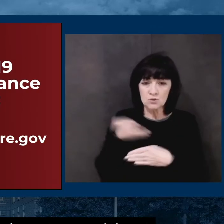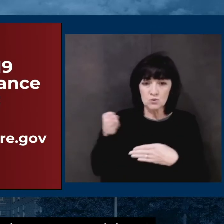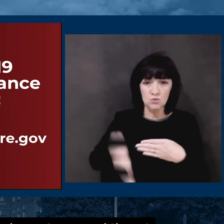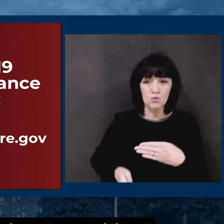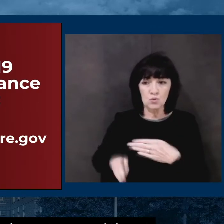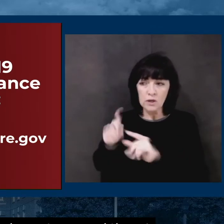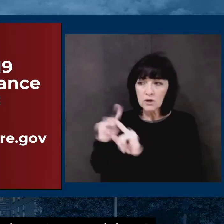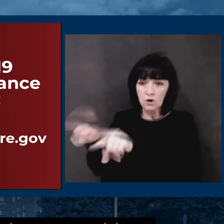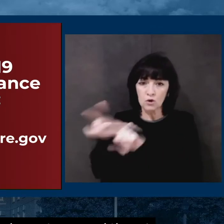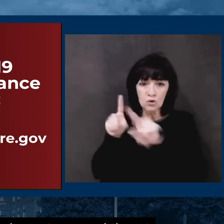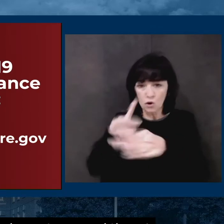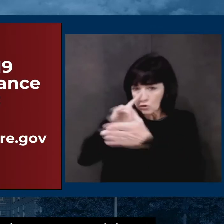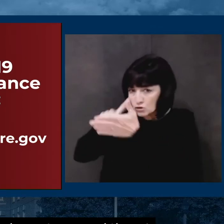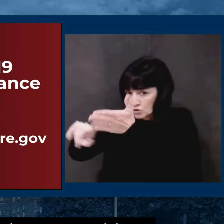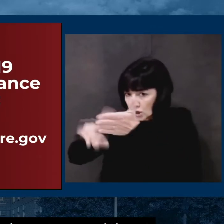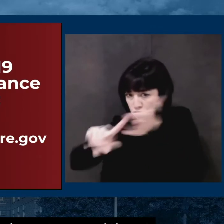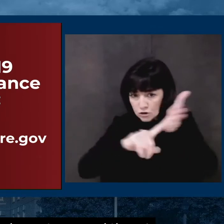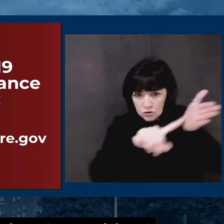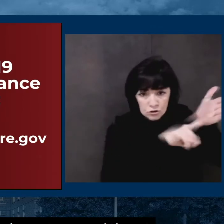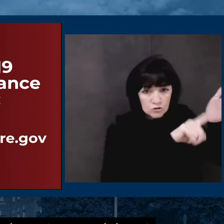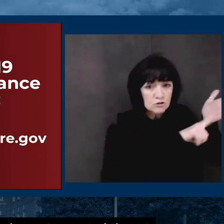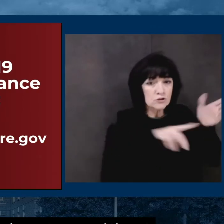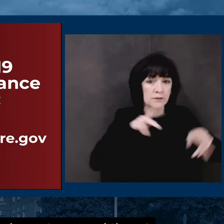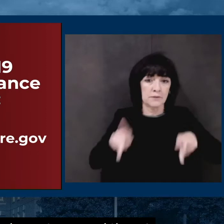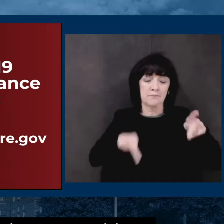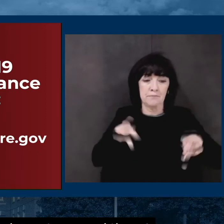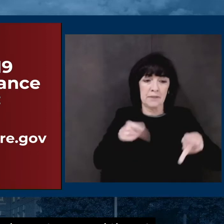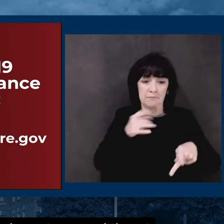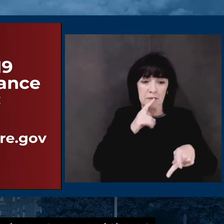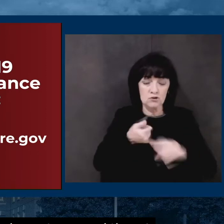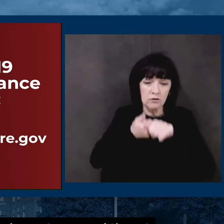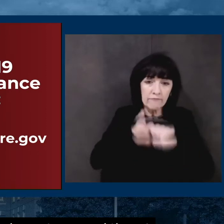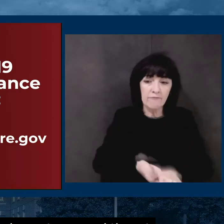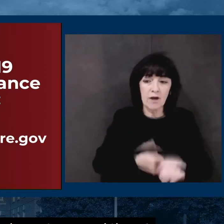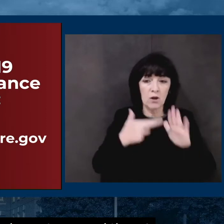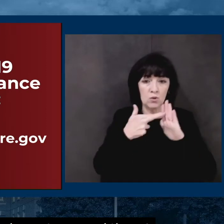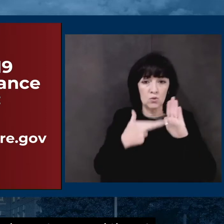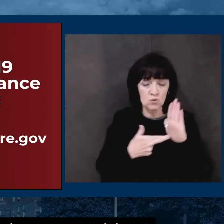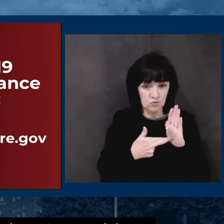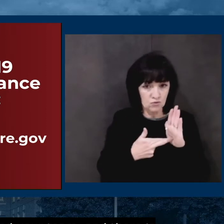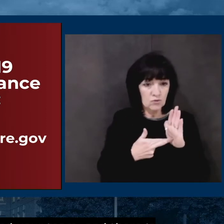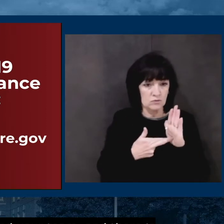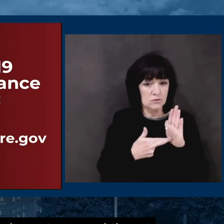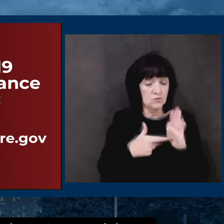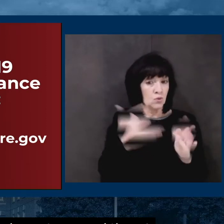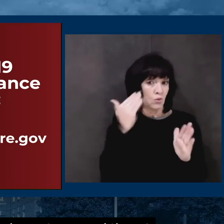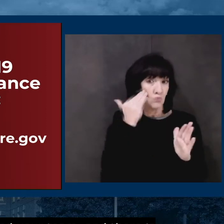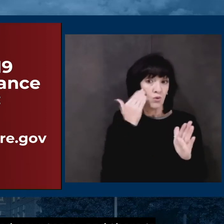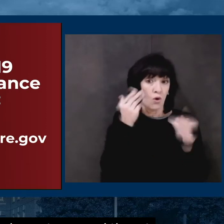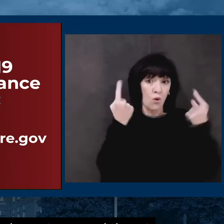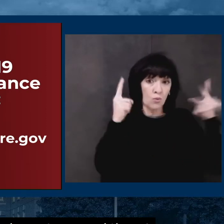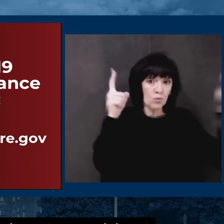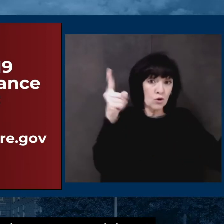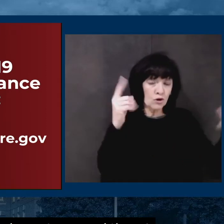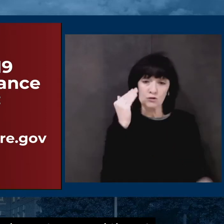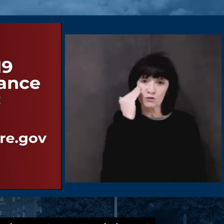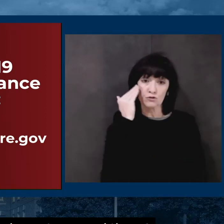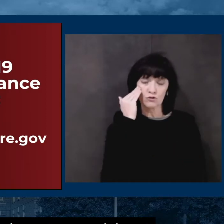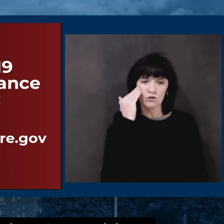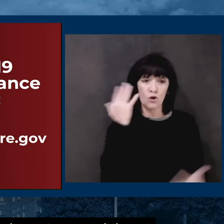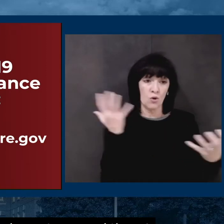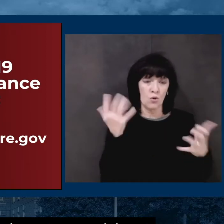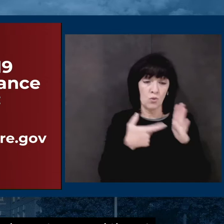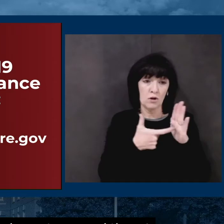you said at the outset of your remarks, we know what works and we know what doesn't work, and we know what's required, and I